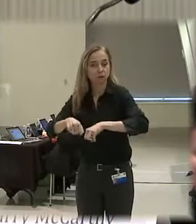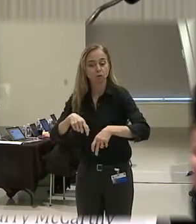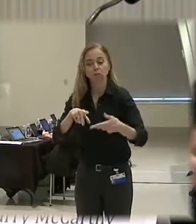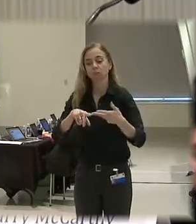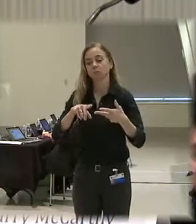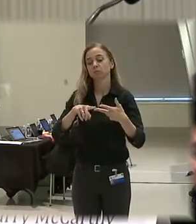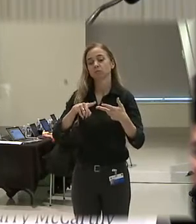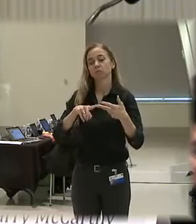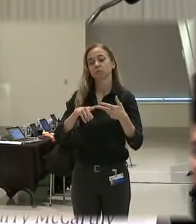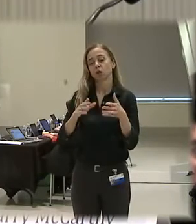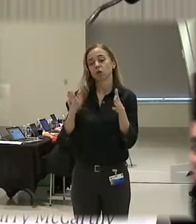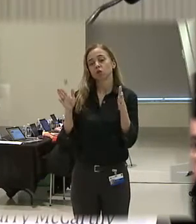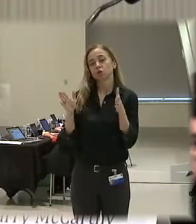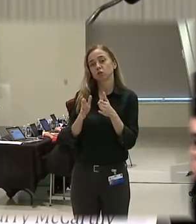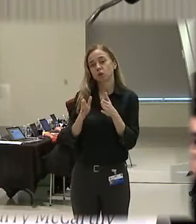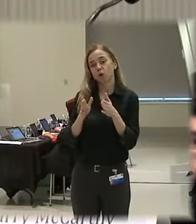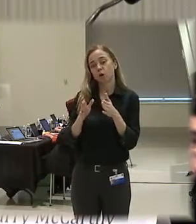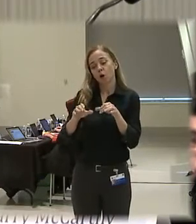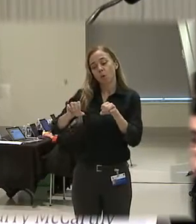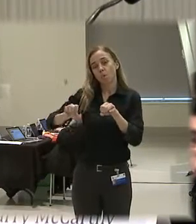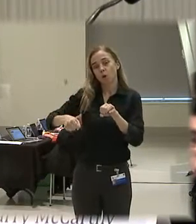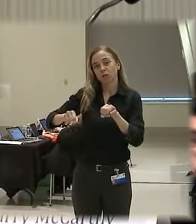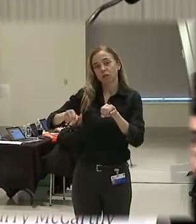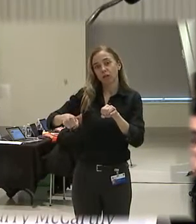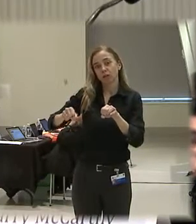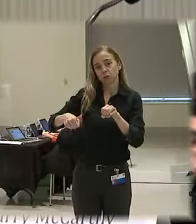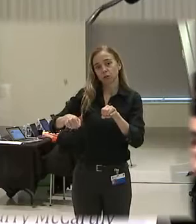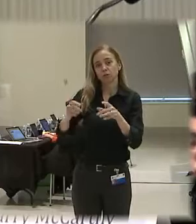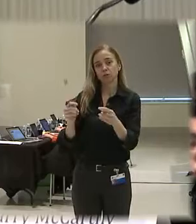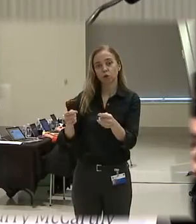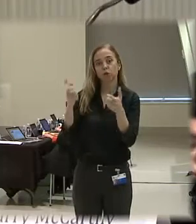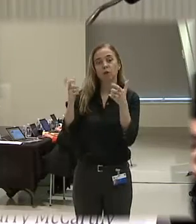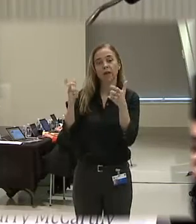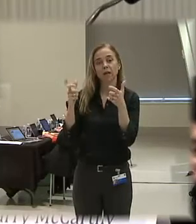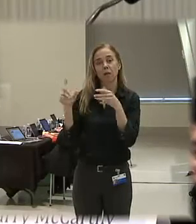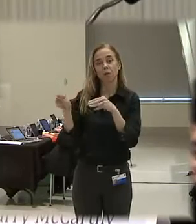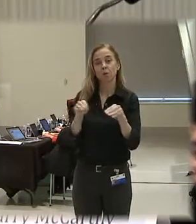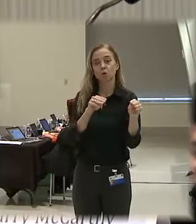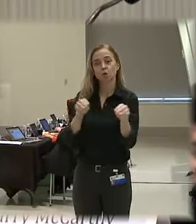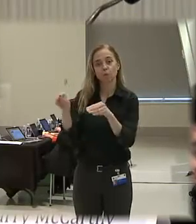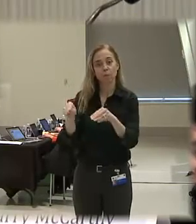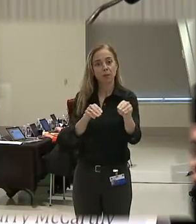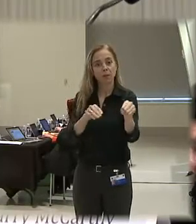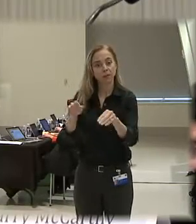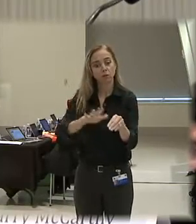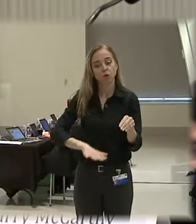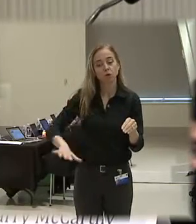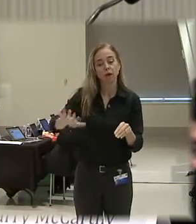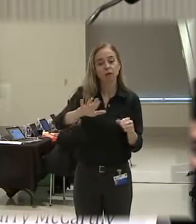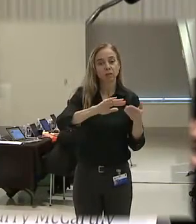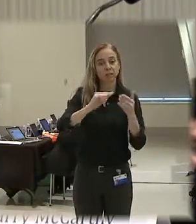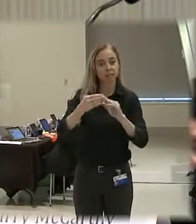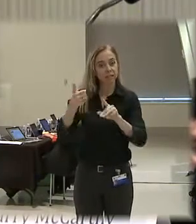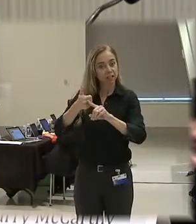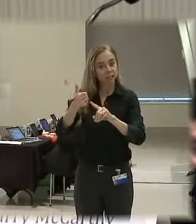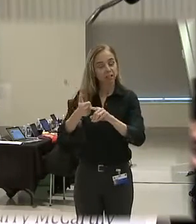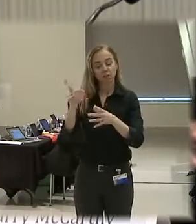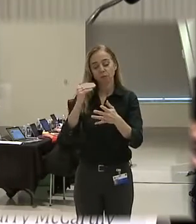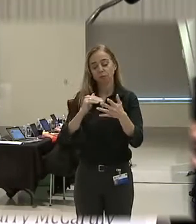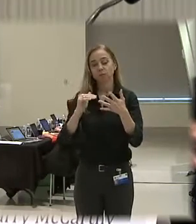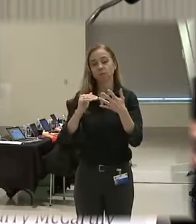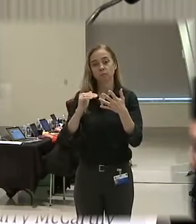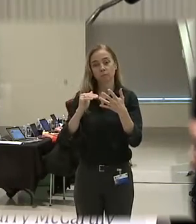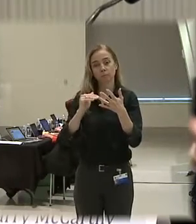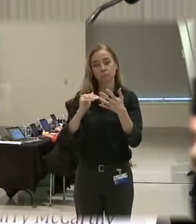of small motorized motorcycles for quick movement throughout the city. Then came the mobile